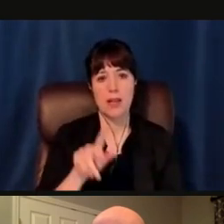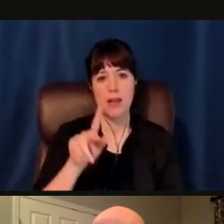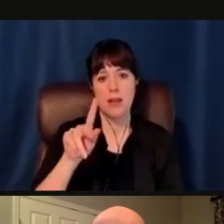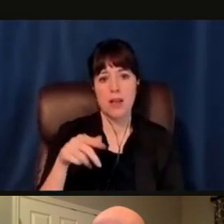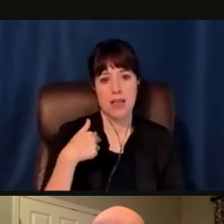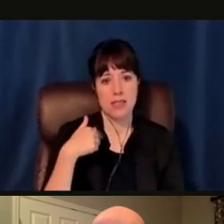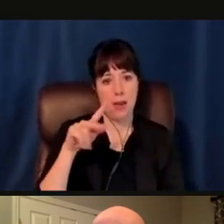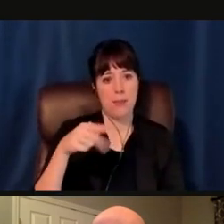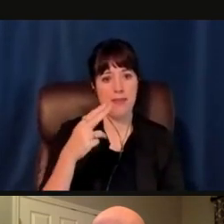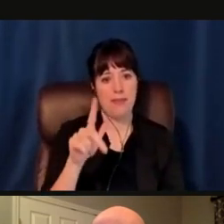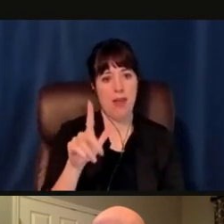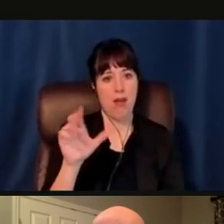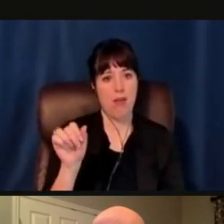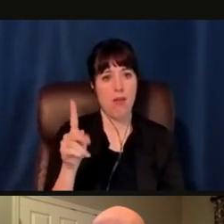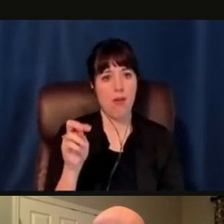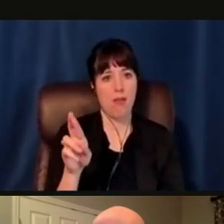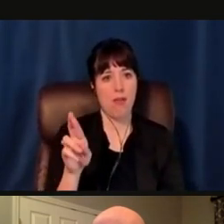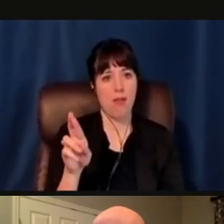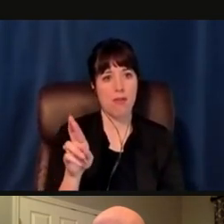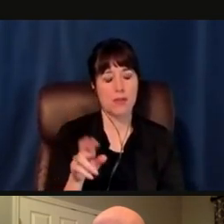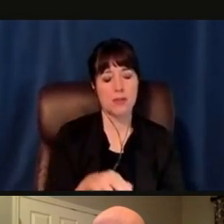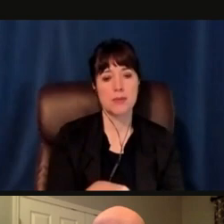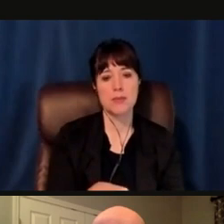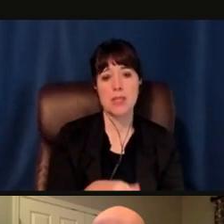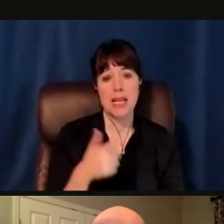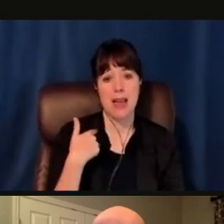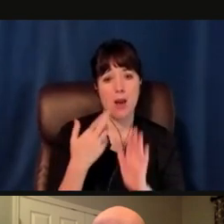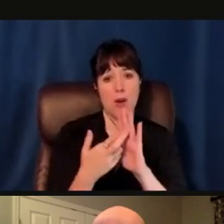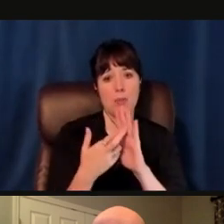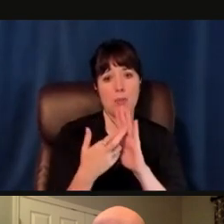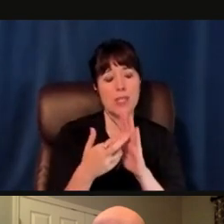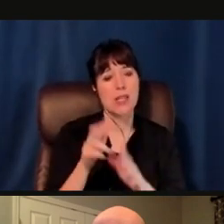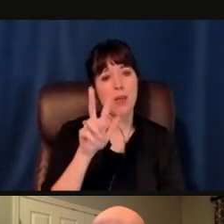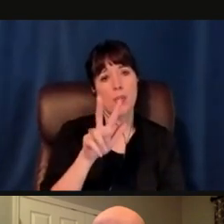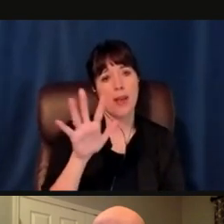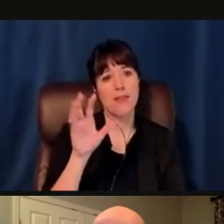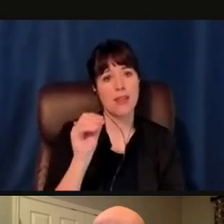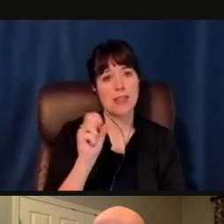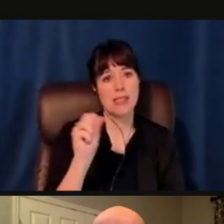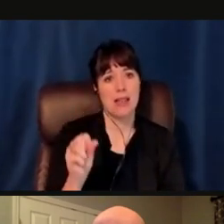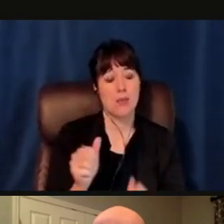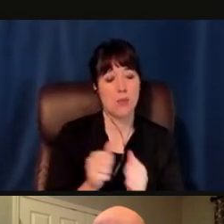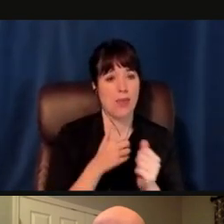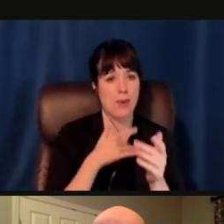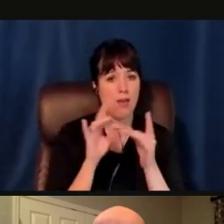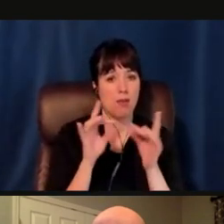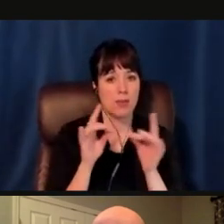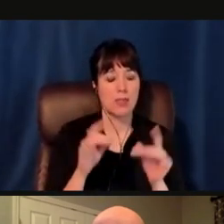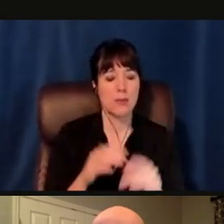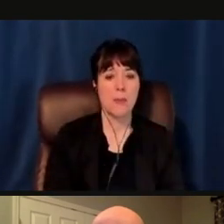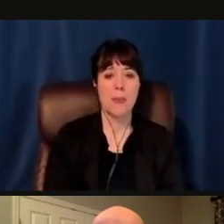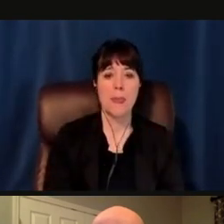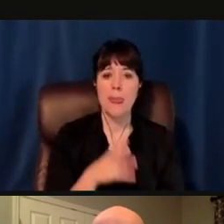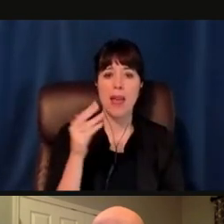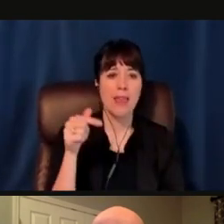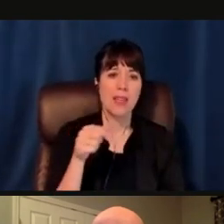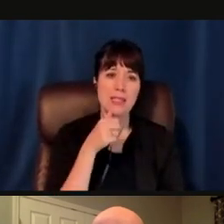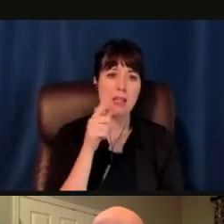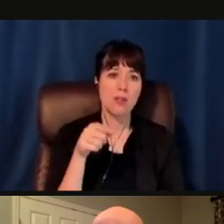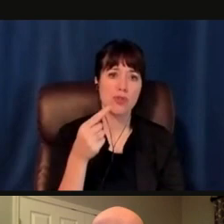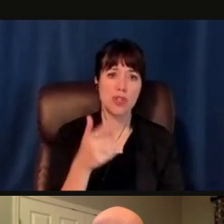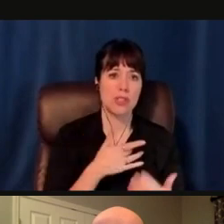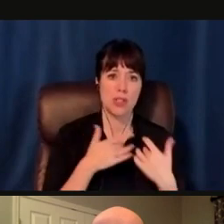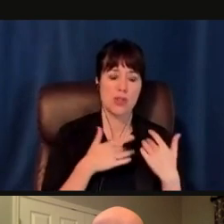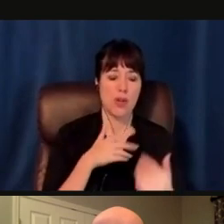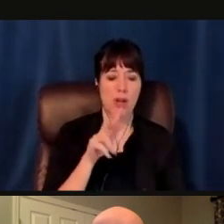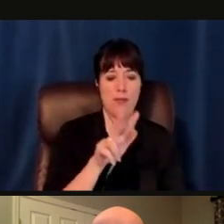Southeast 97306, and I'm representing 350 Salem in these comments. And this is not just a concern of